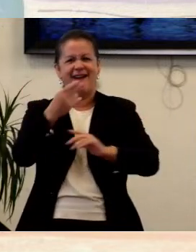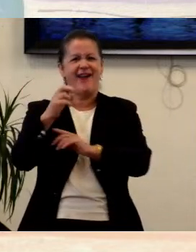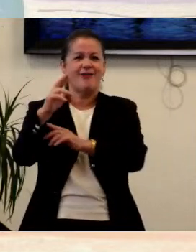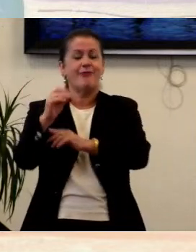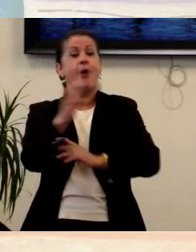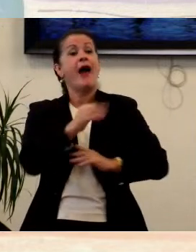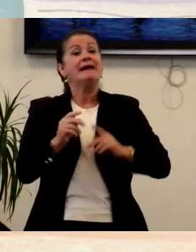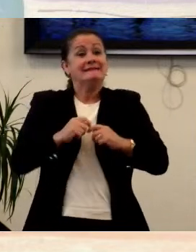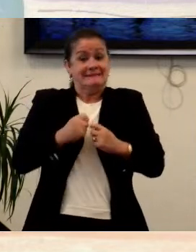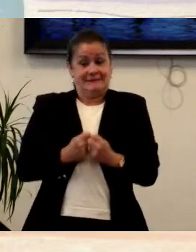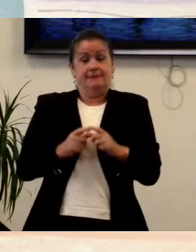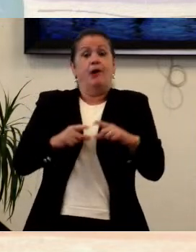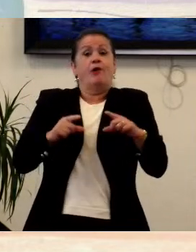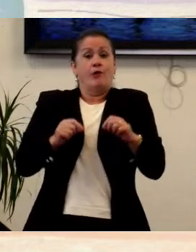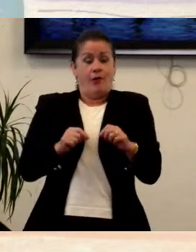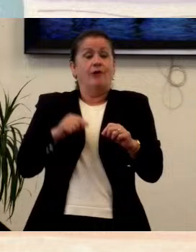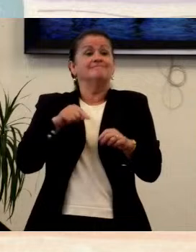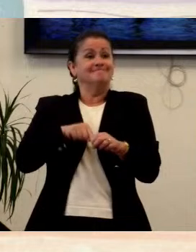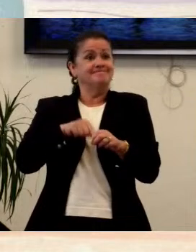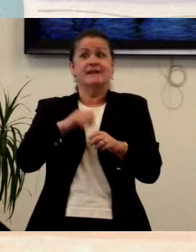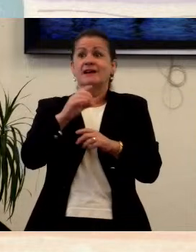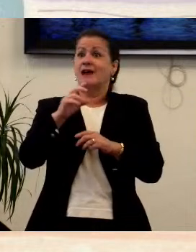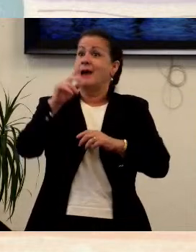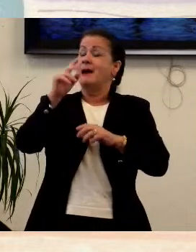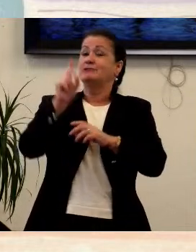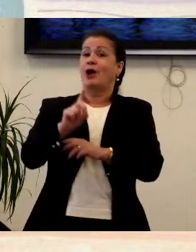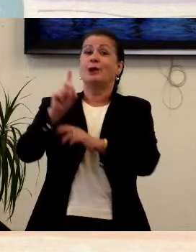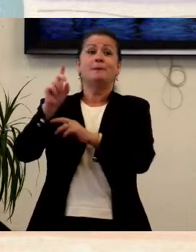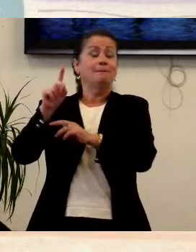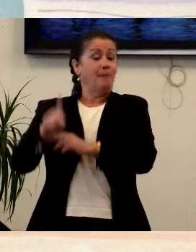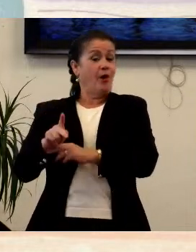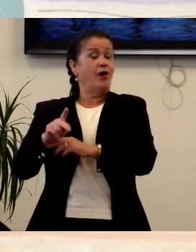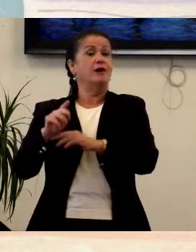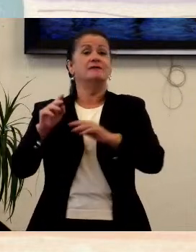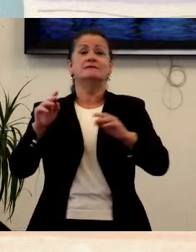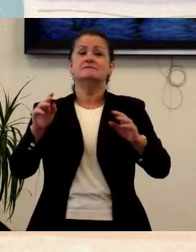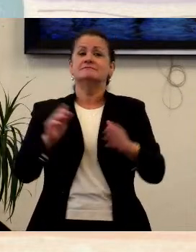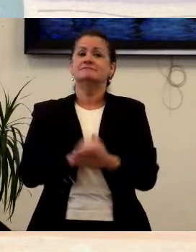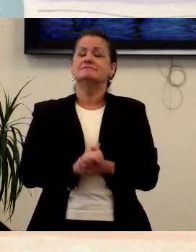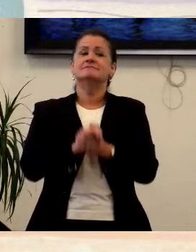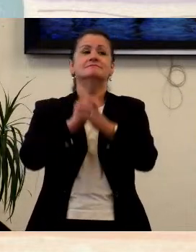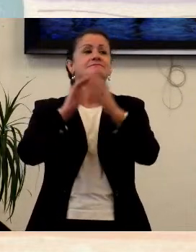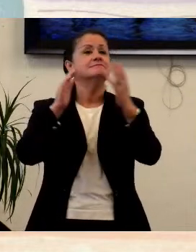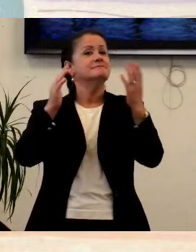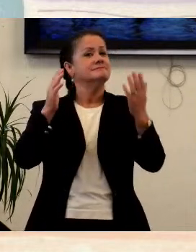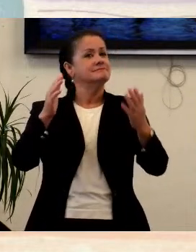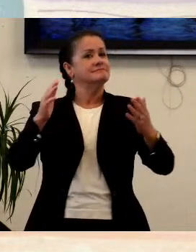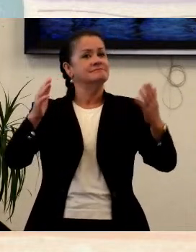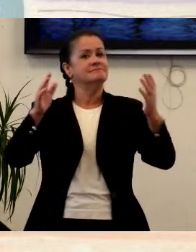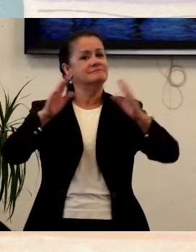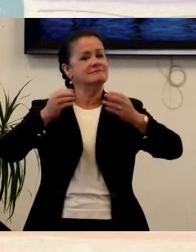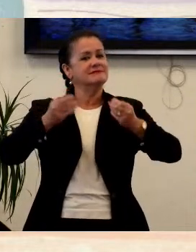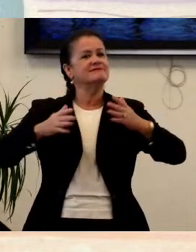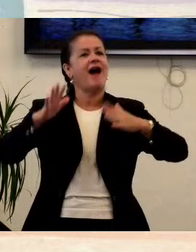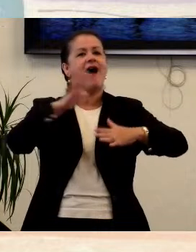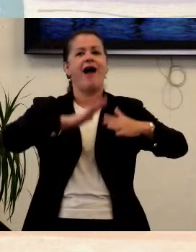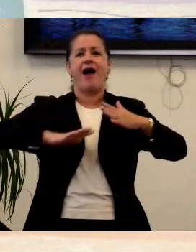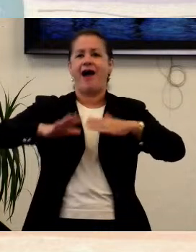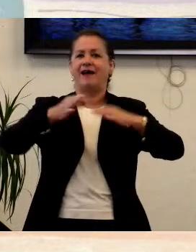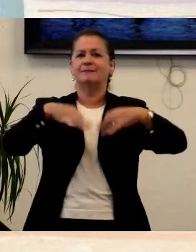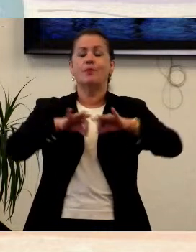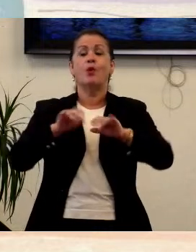well. The Carneys launched Dolly Parton's Imagination Library for preschoolers. It's important to